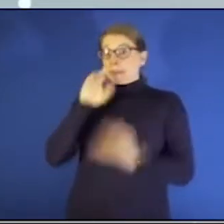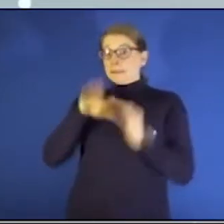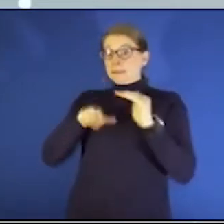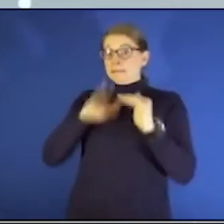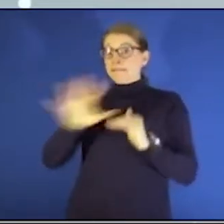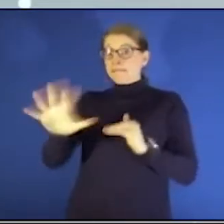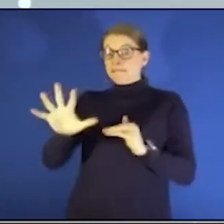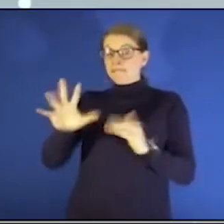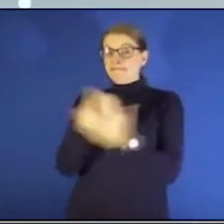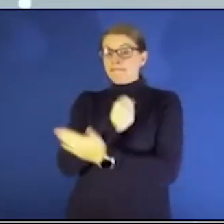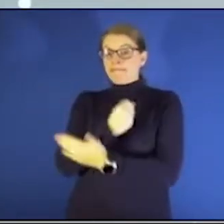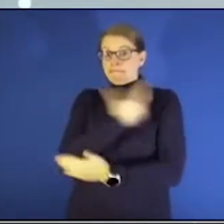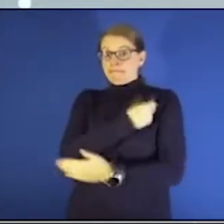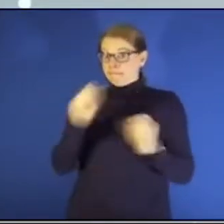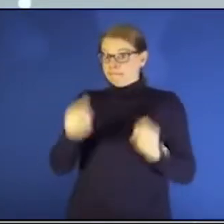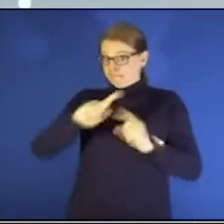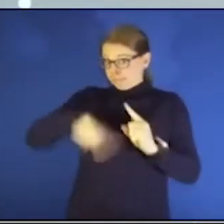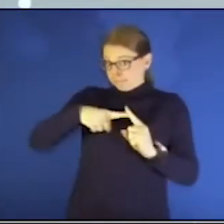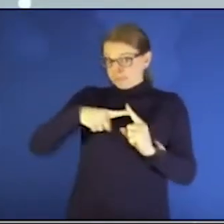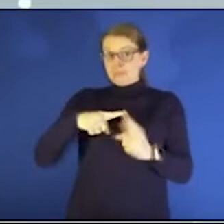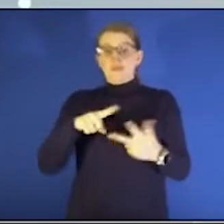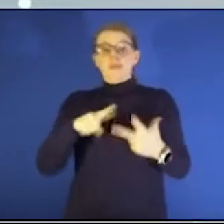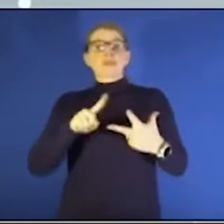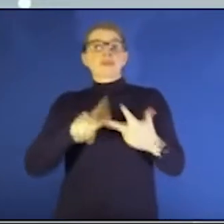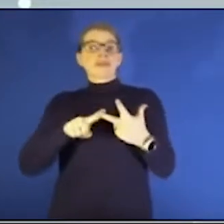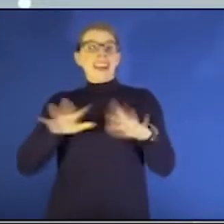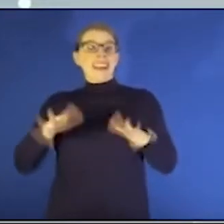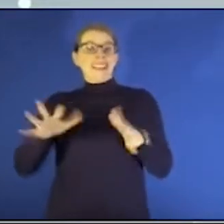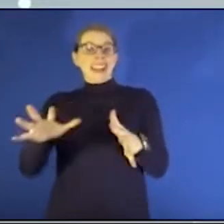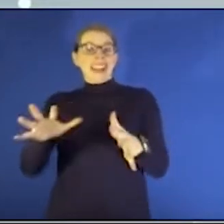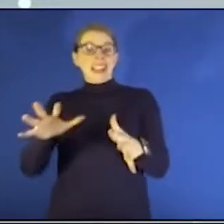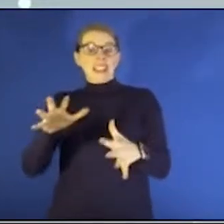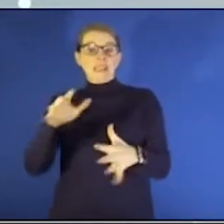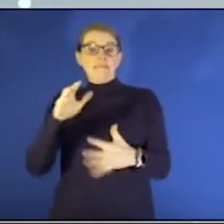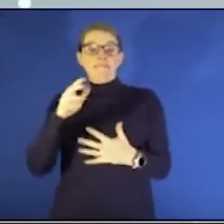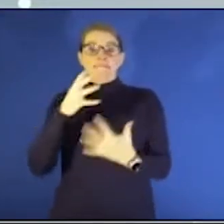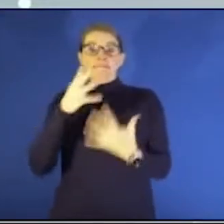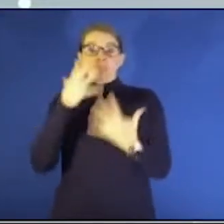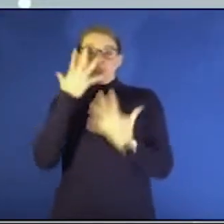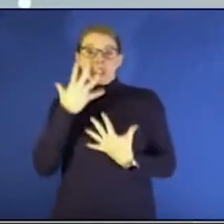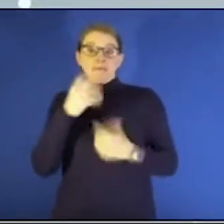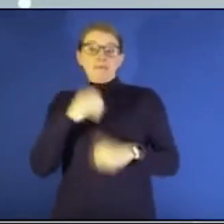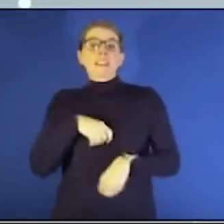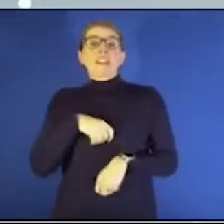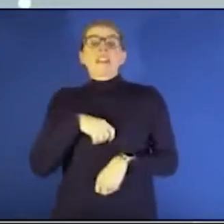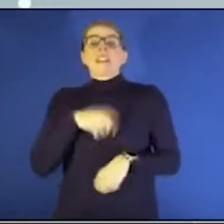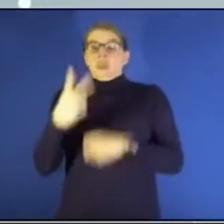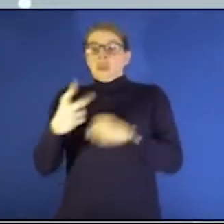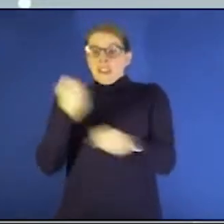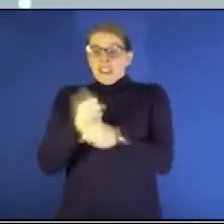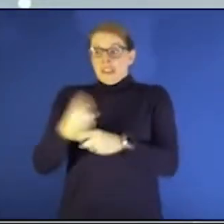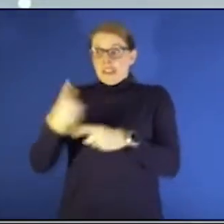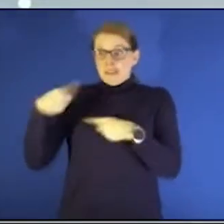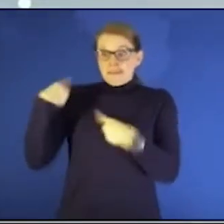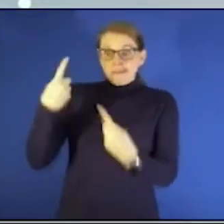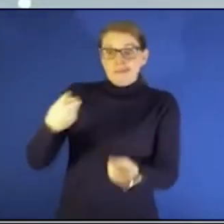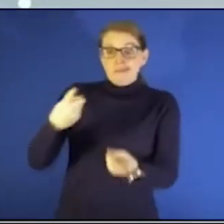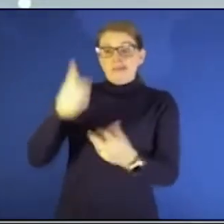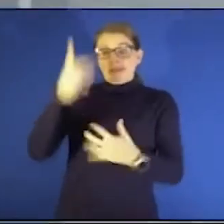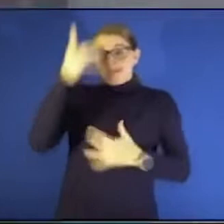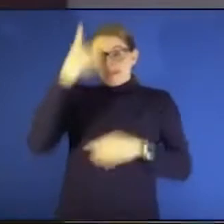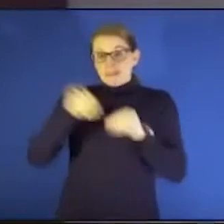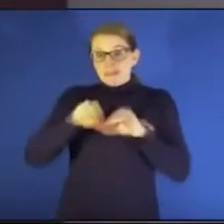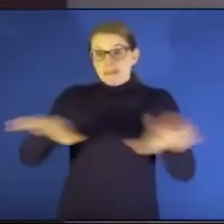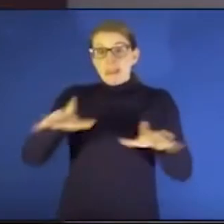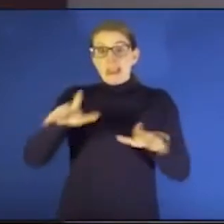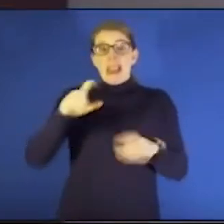shot. Plus, how children are handling anxiety and grief 2 years into this pandemic and how parents and caregivers can help out.